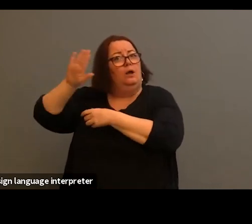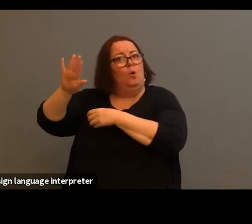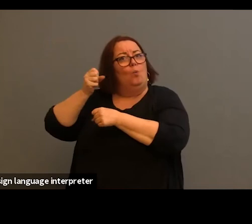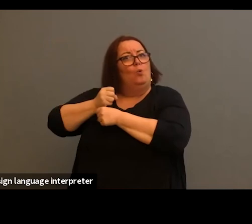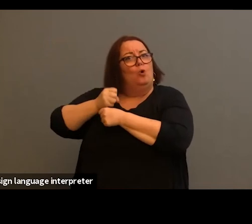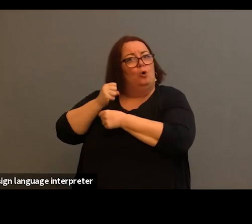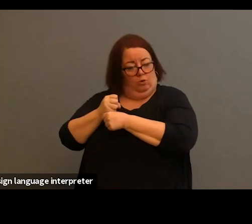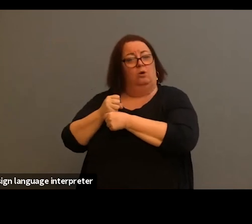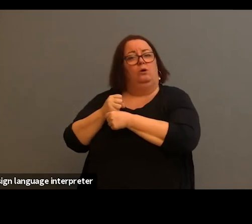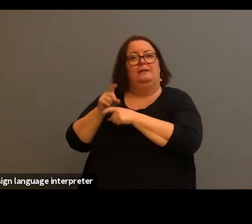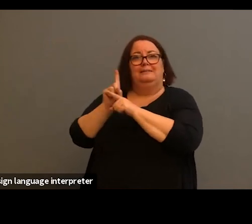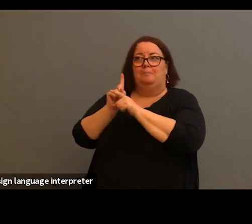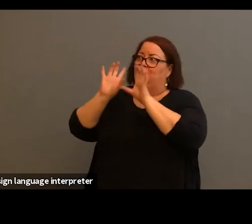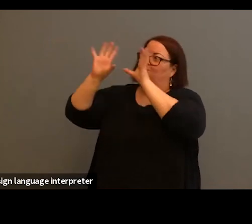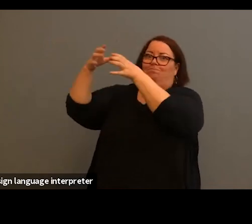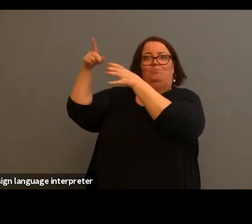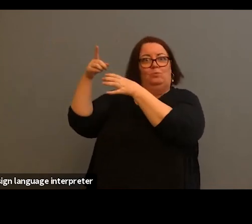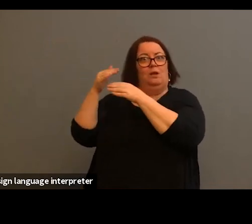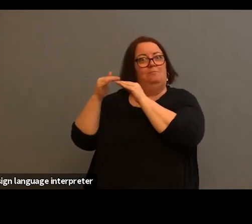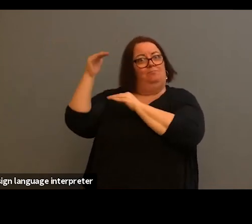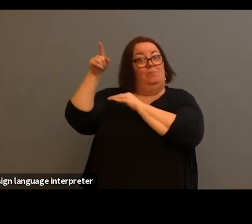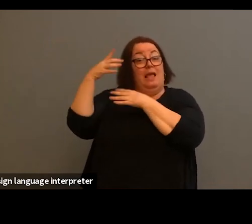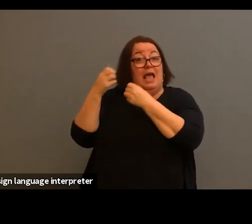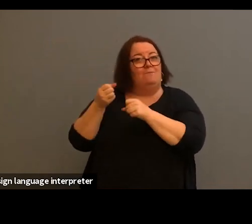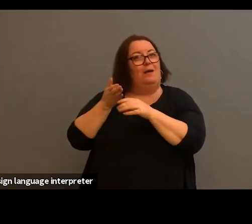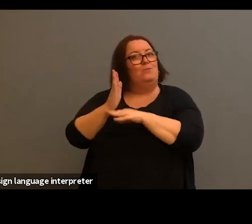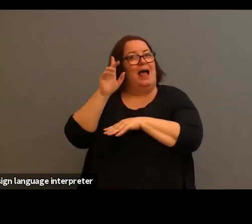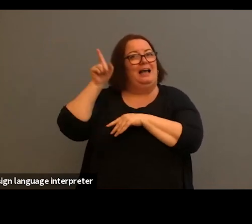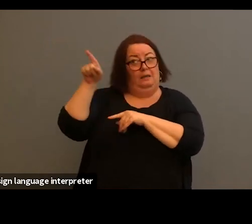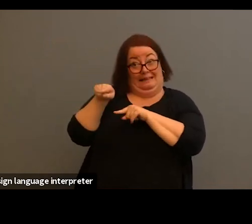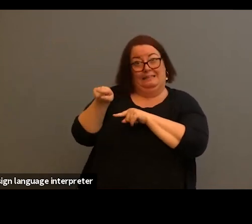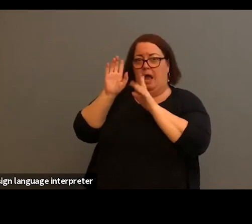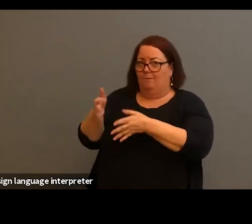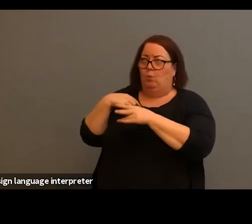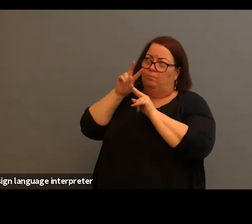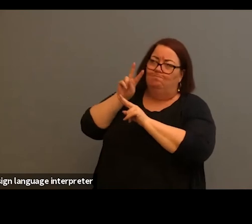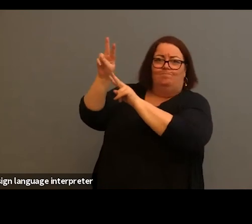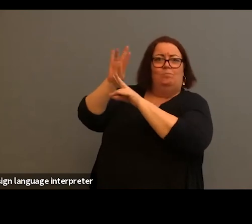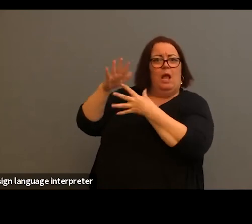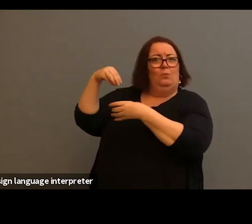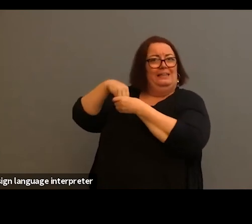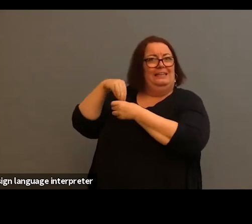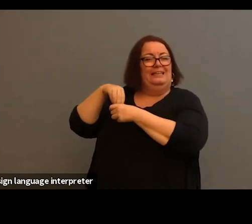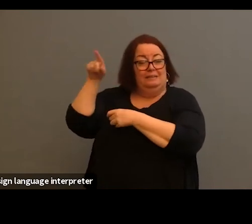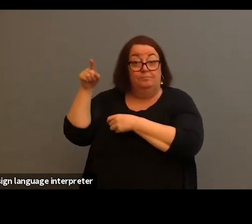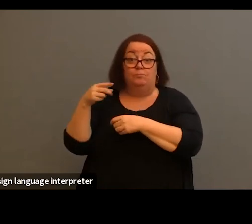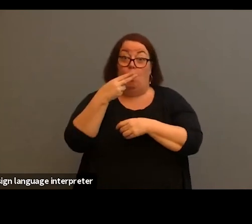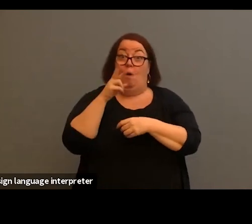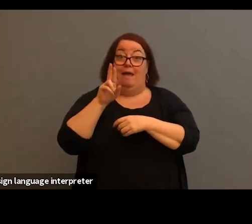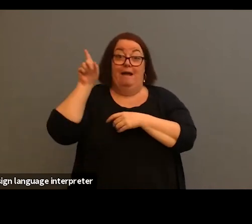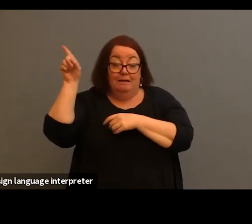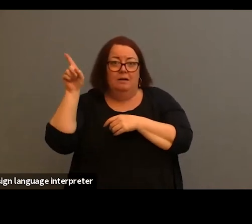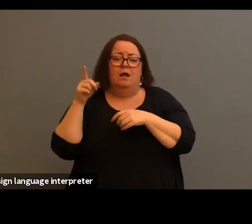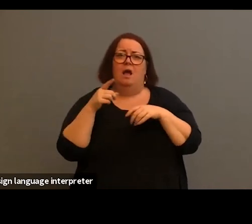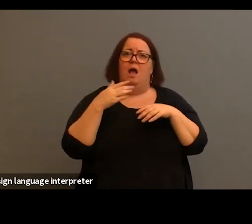and the public that with disabilities that interact with the EU institutions, in terms of buildings, in terms of